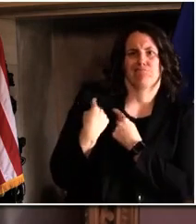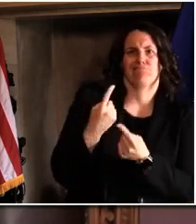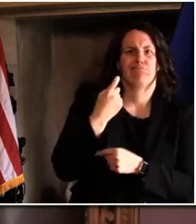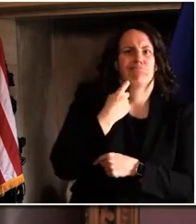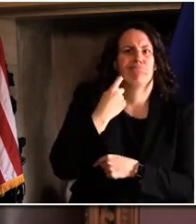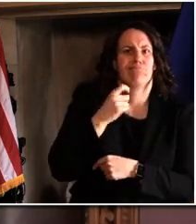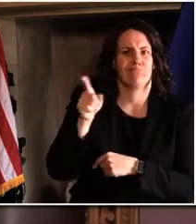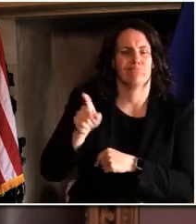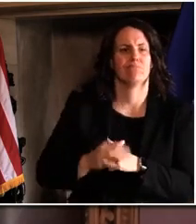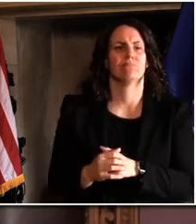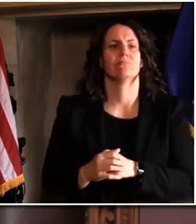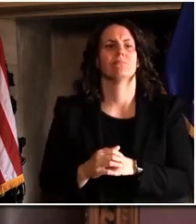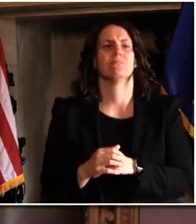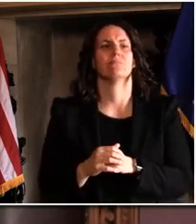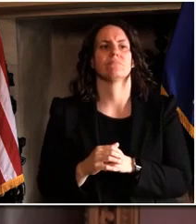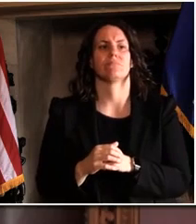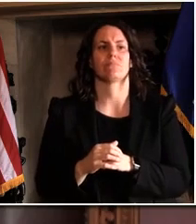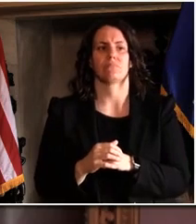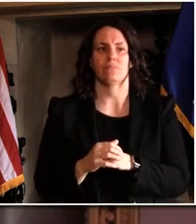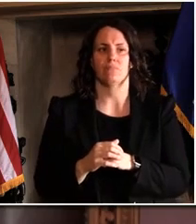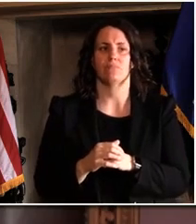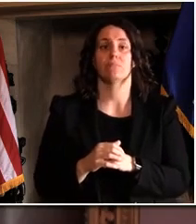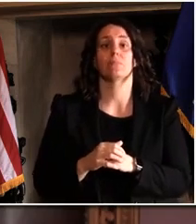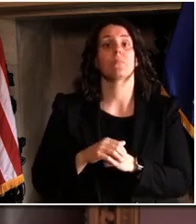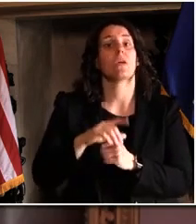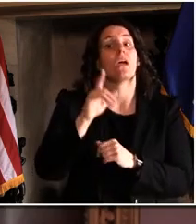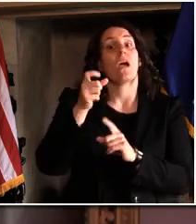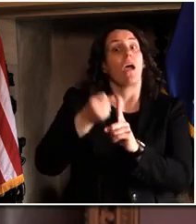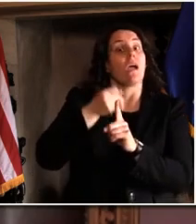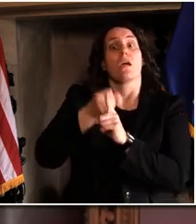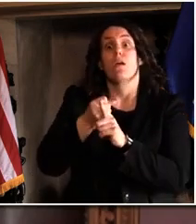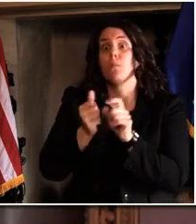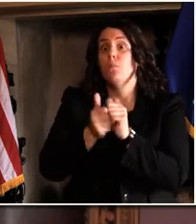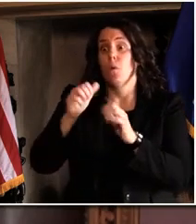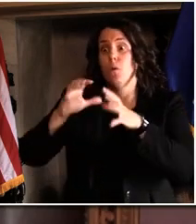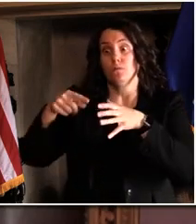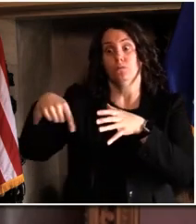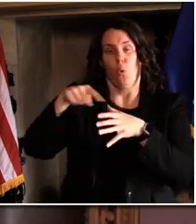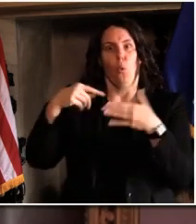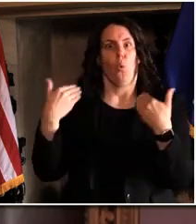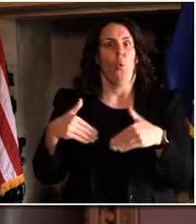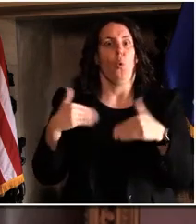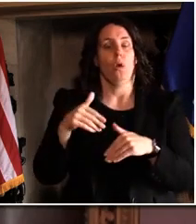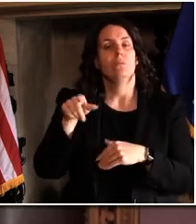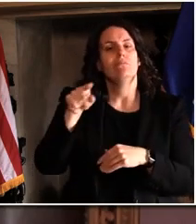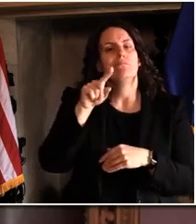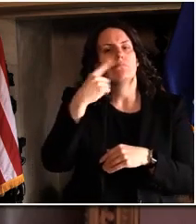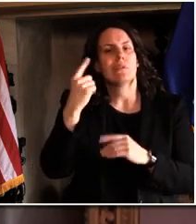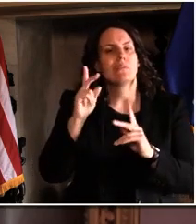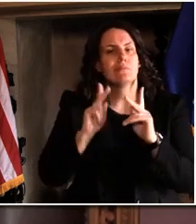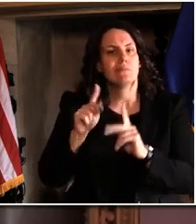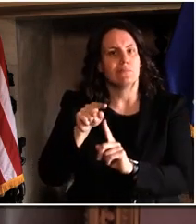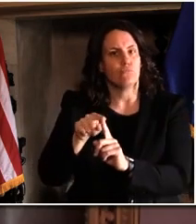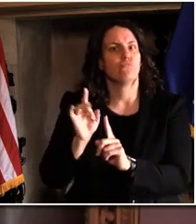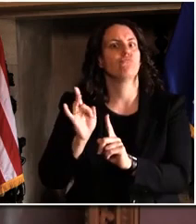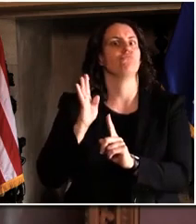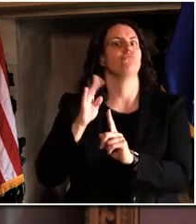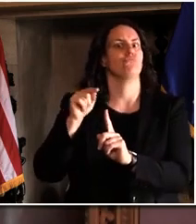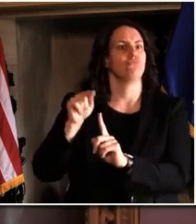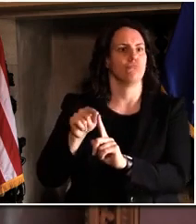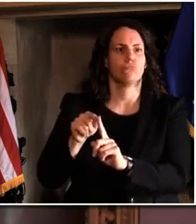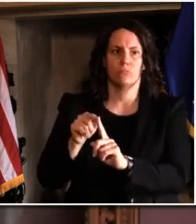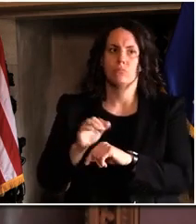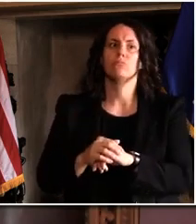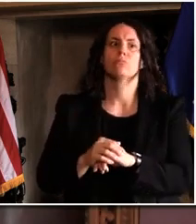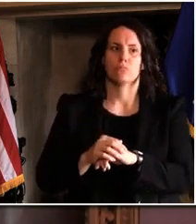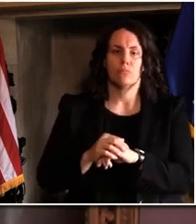American community, it's a crisis within a crisis. We must do everything within our power to raise public awareness,